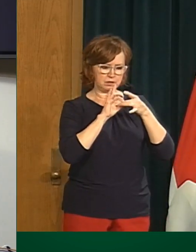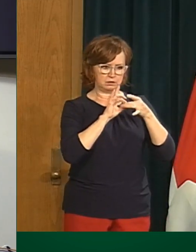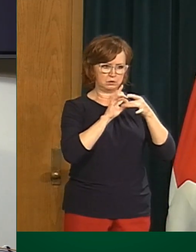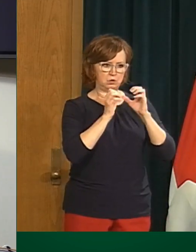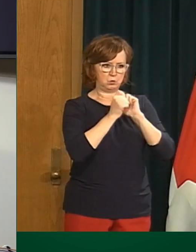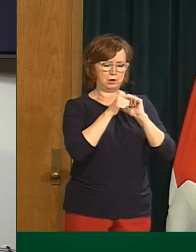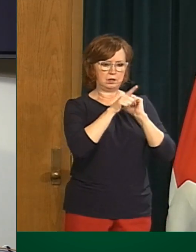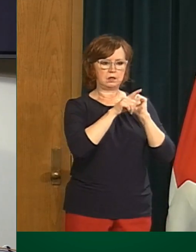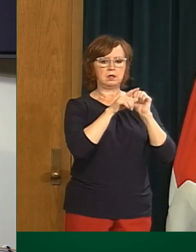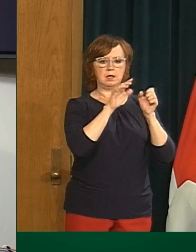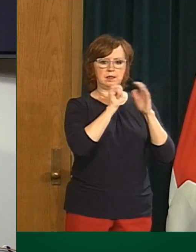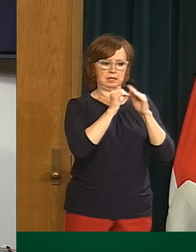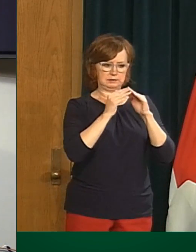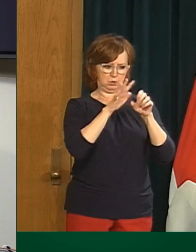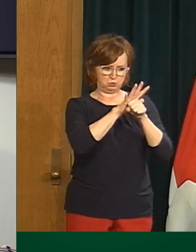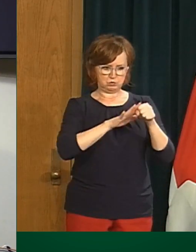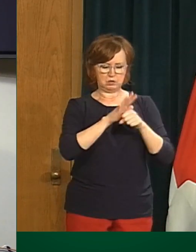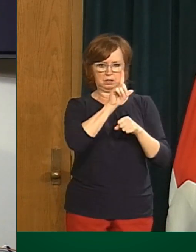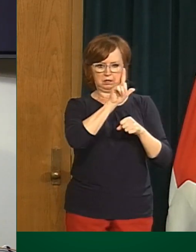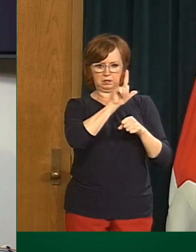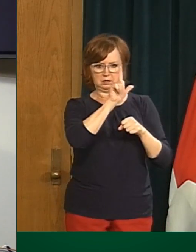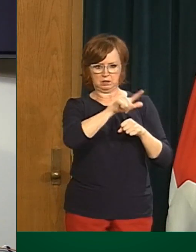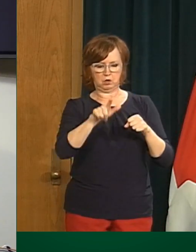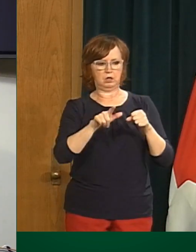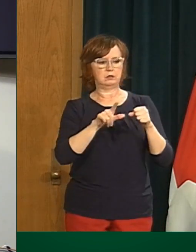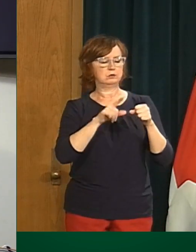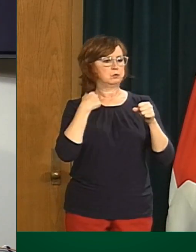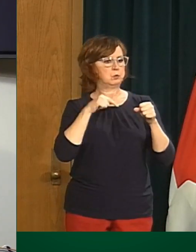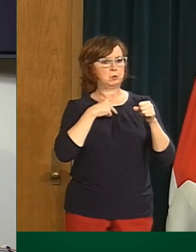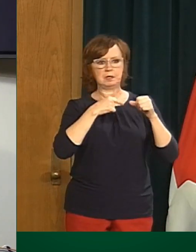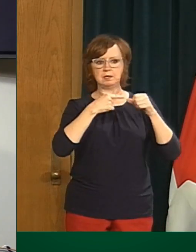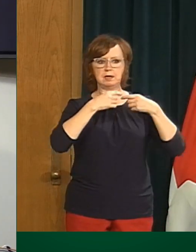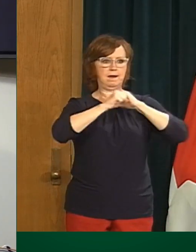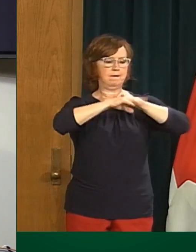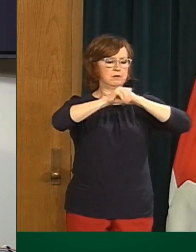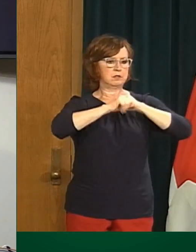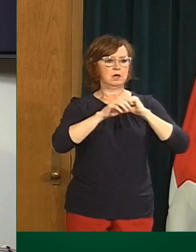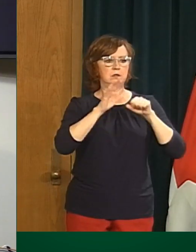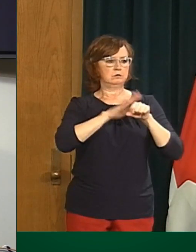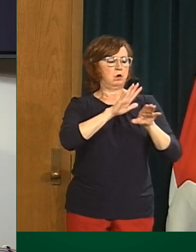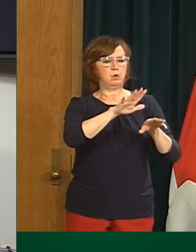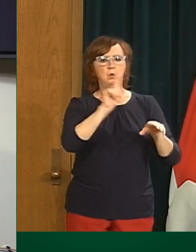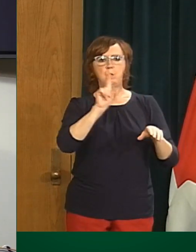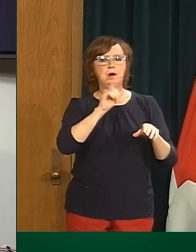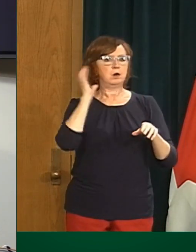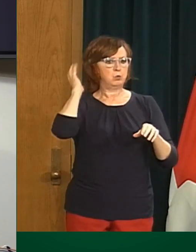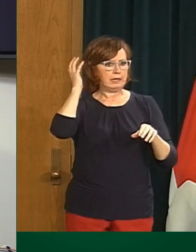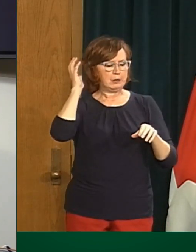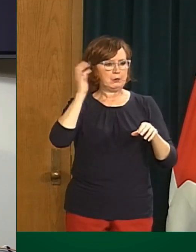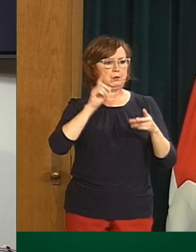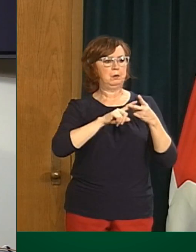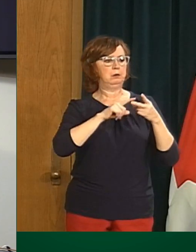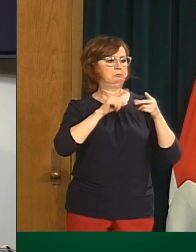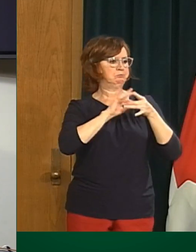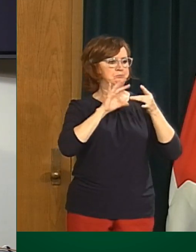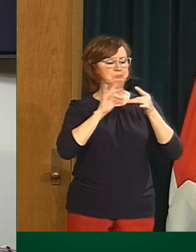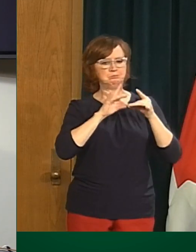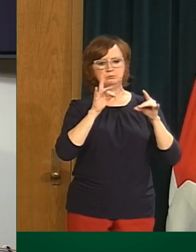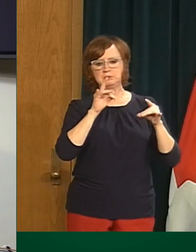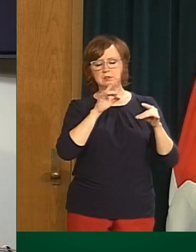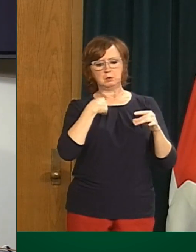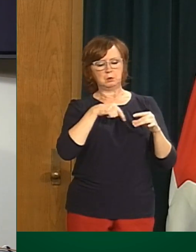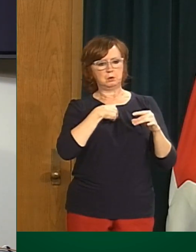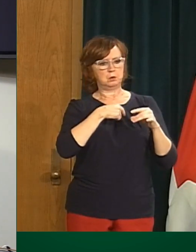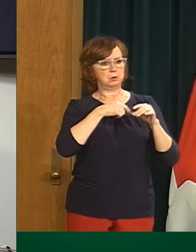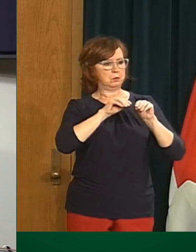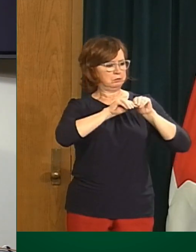information, and we are joining them on their local radio station to speak to the community. And this is we are really fortunate that